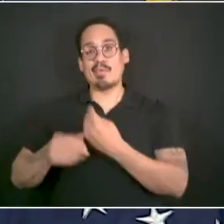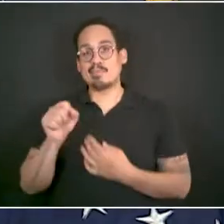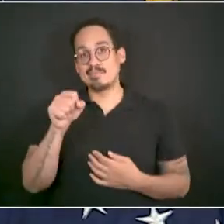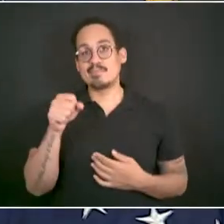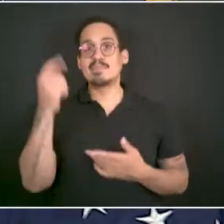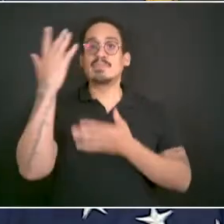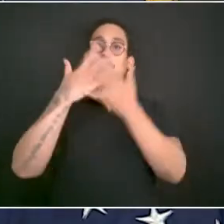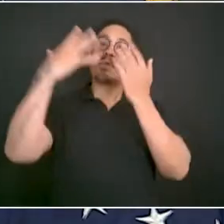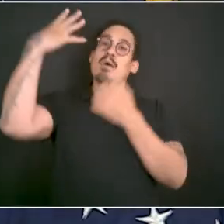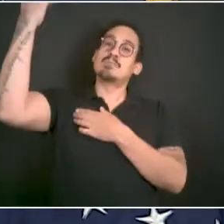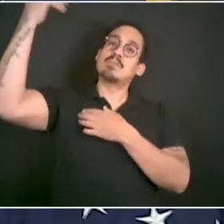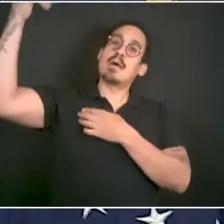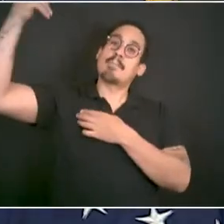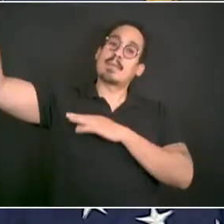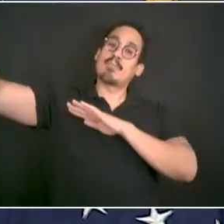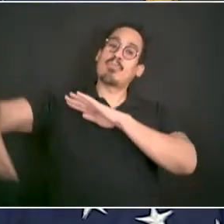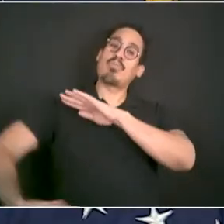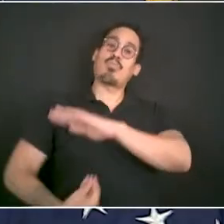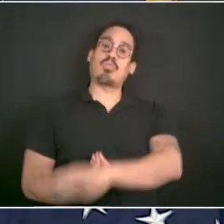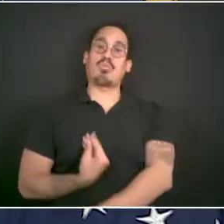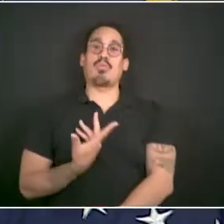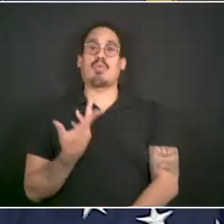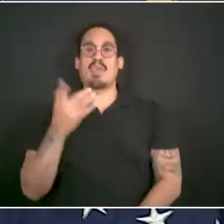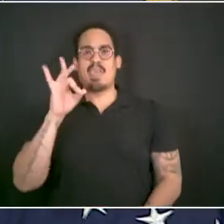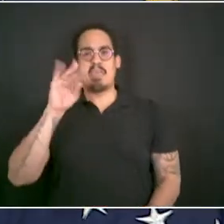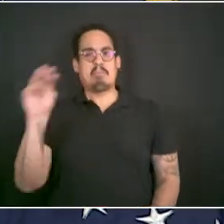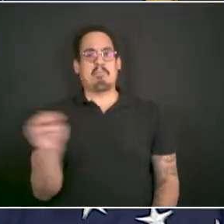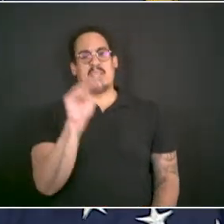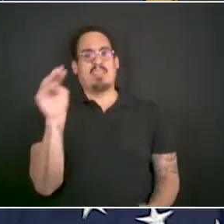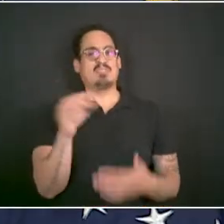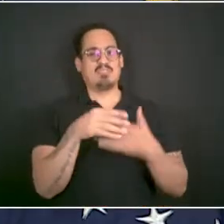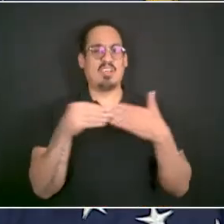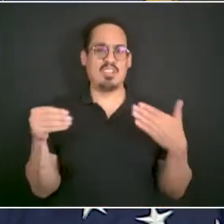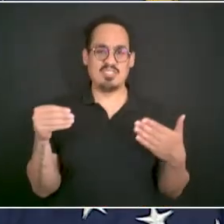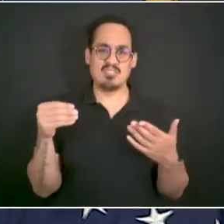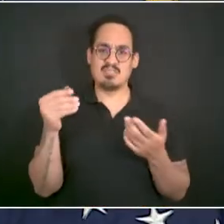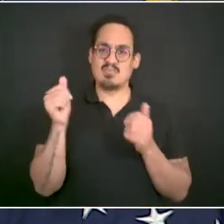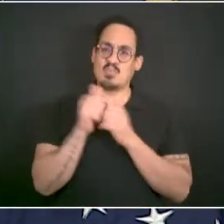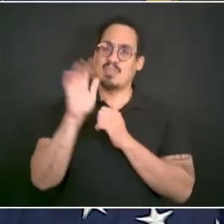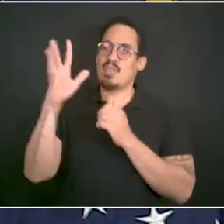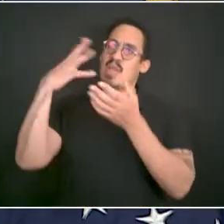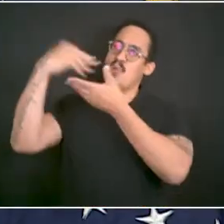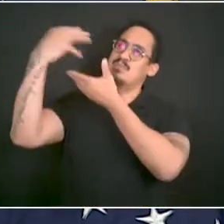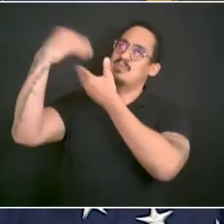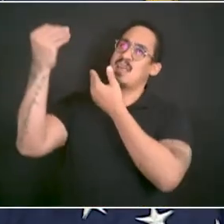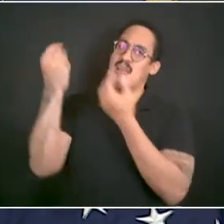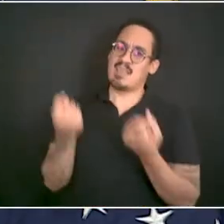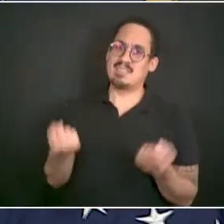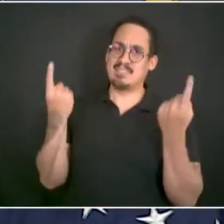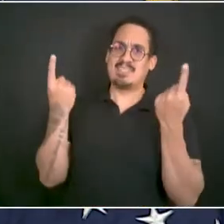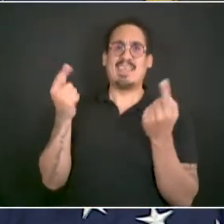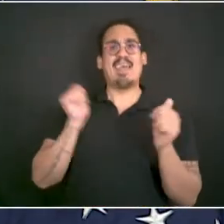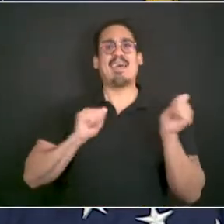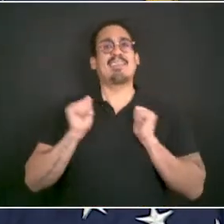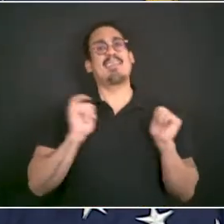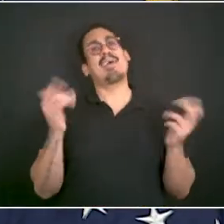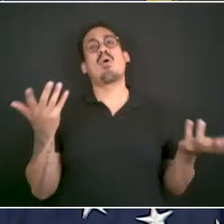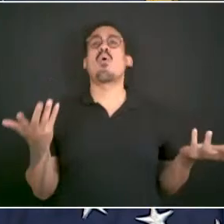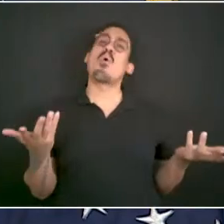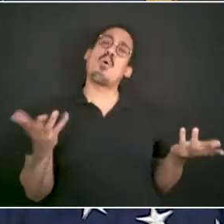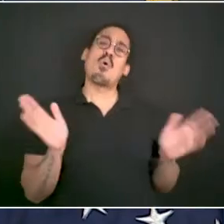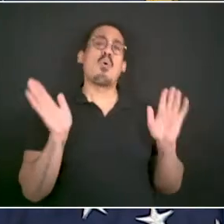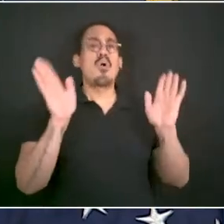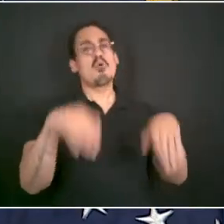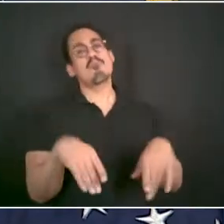million in their outside expenditures and act like they're not talking to the people that are spending. This is